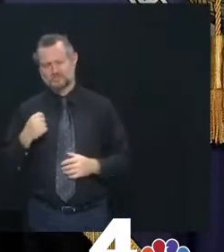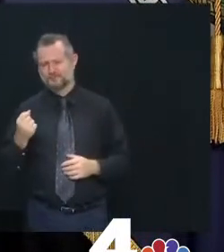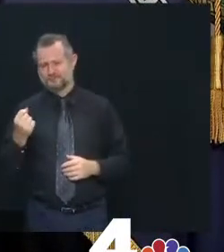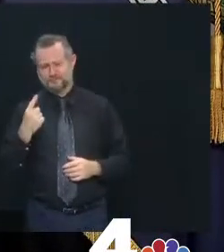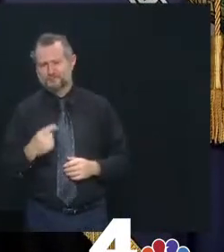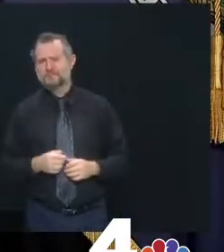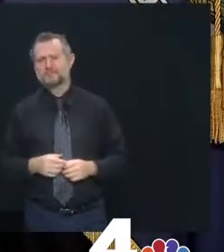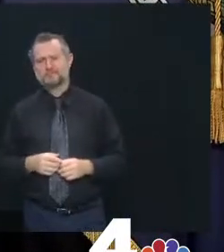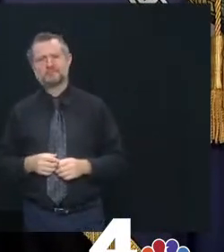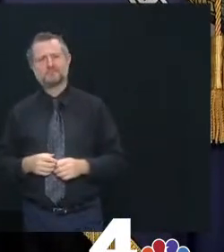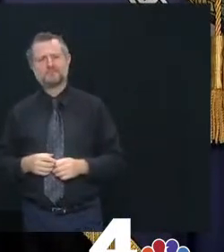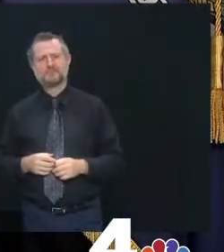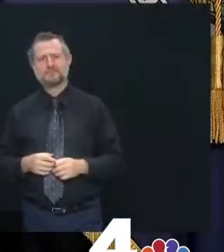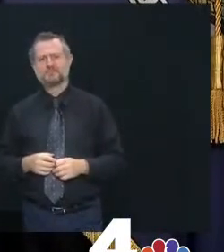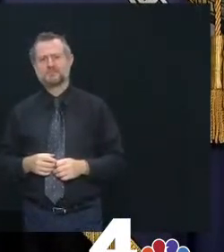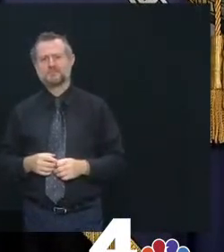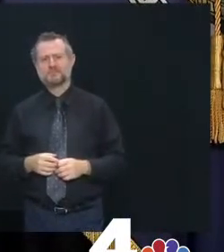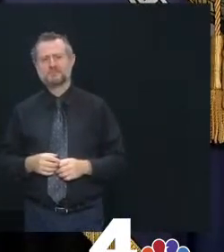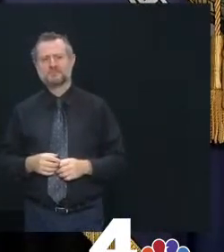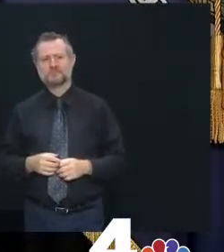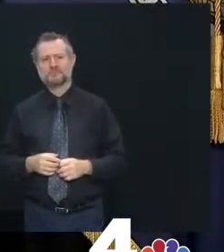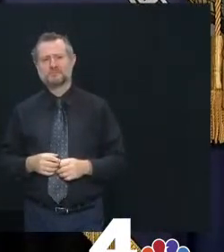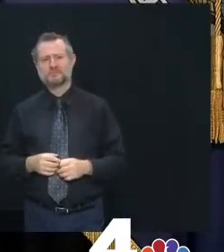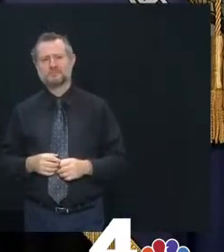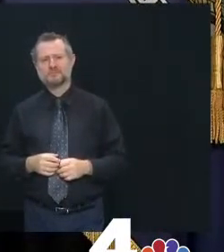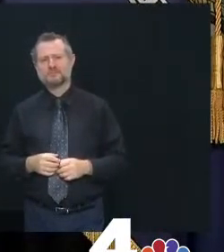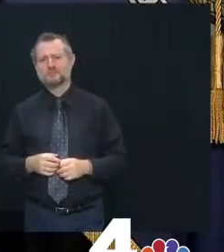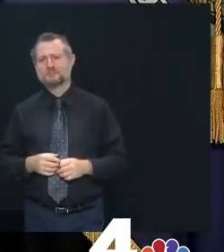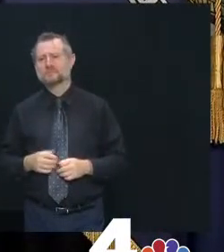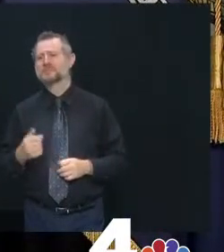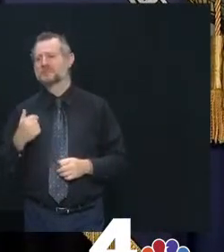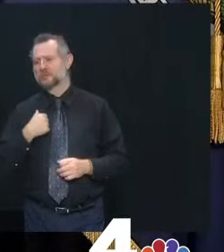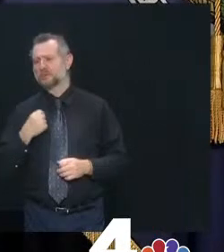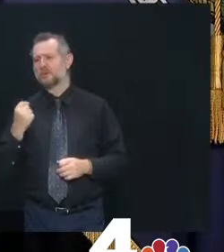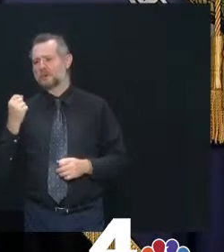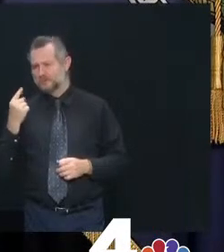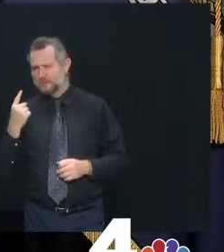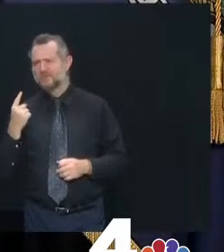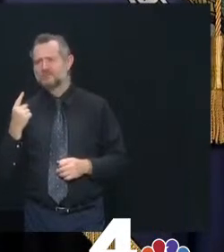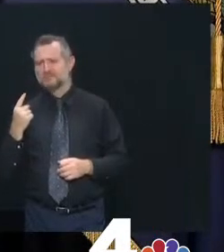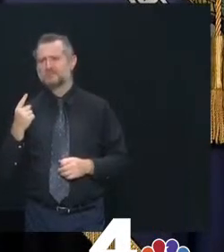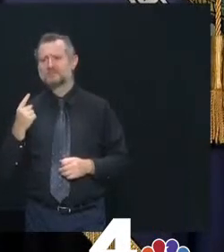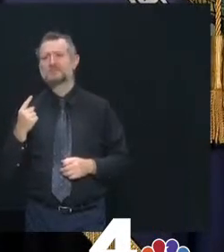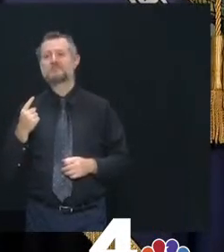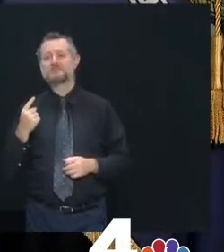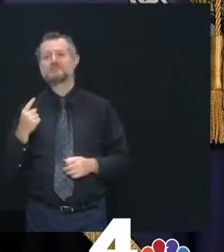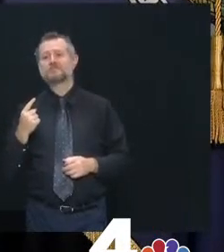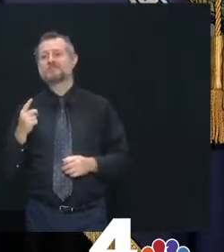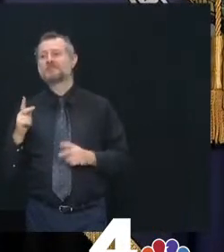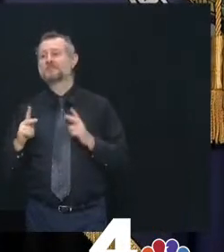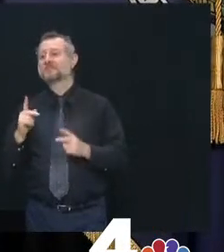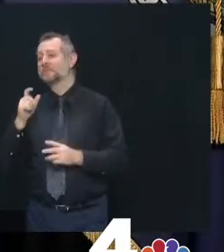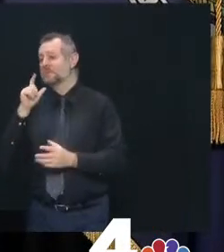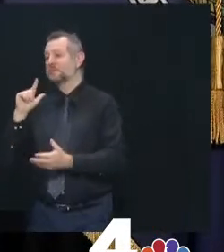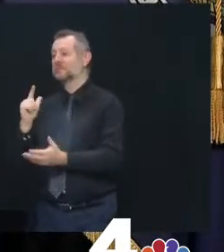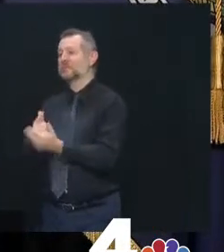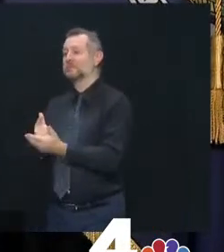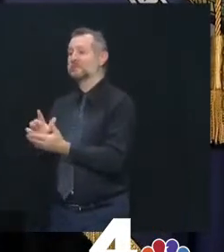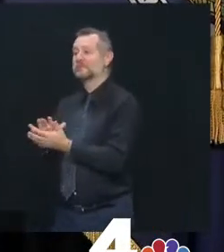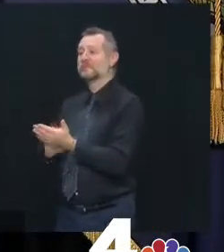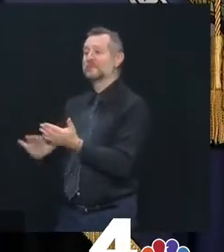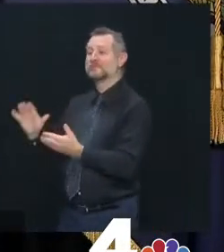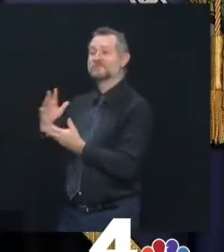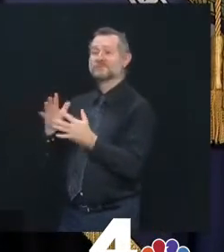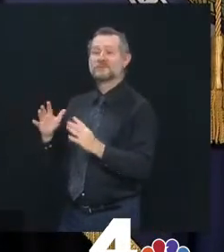understand that. I understand there were college graduates who didn't get to